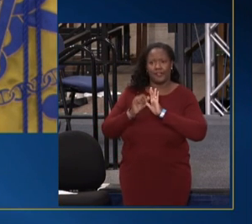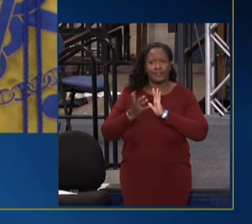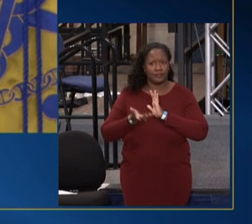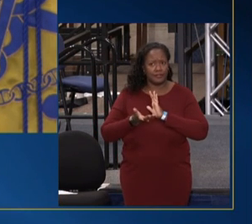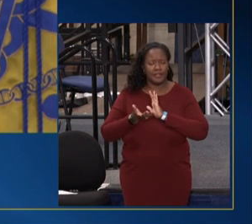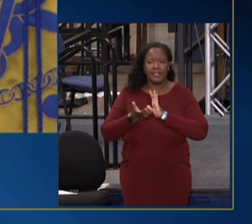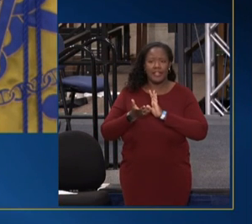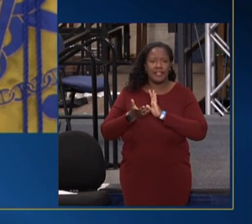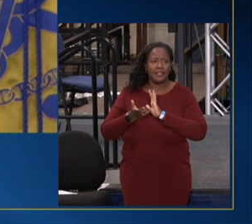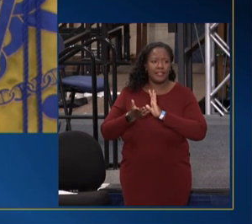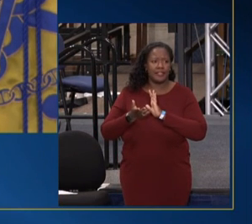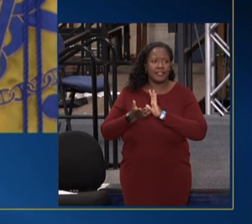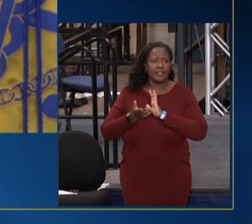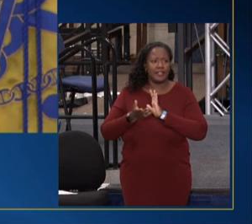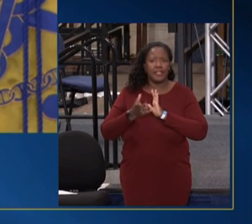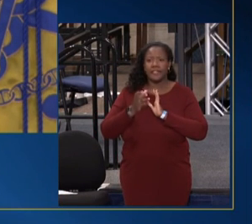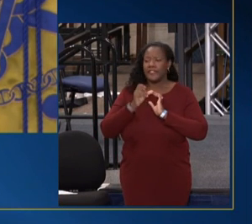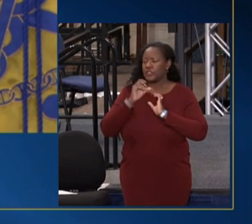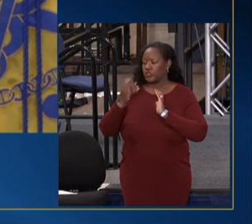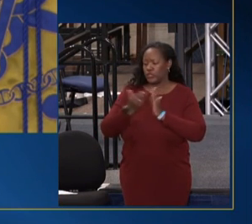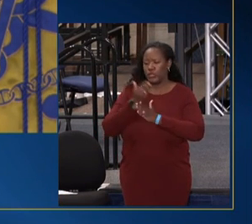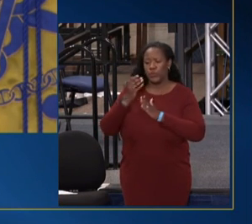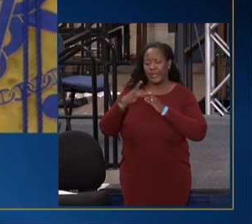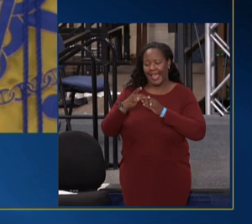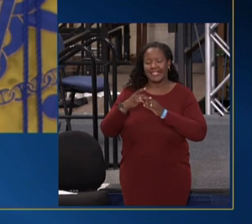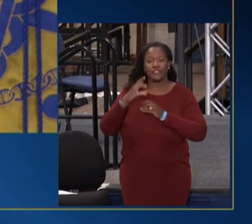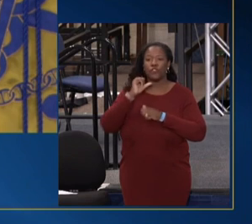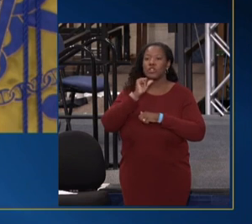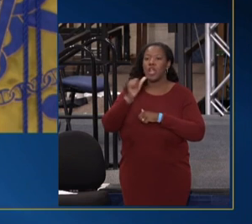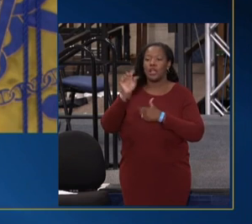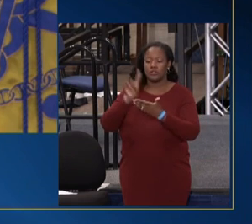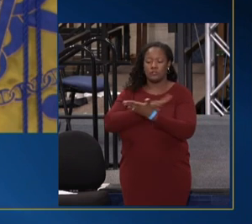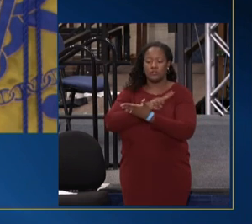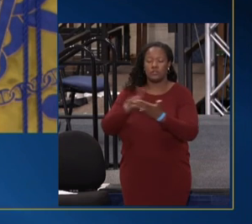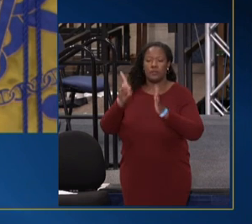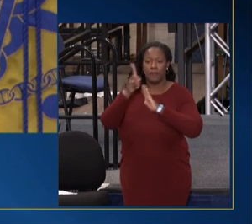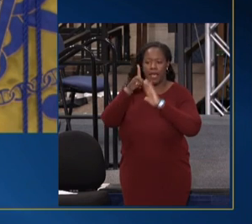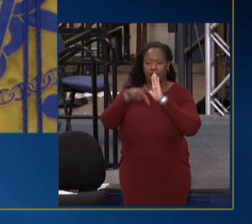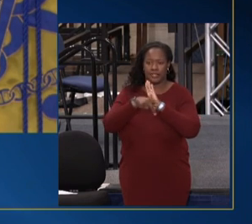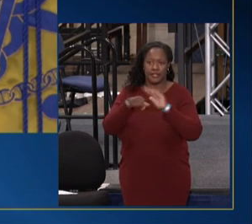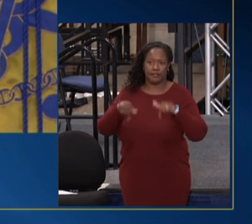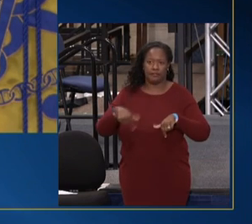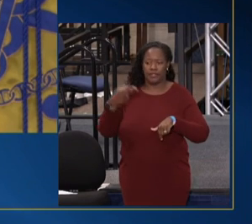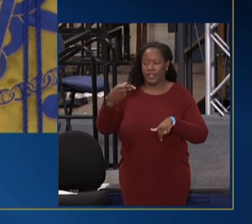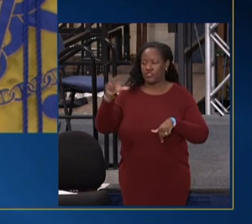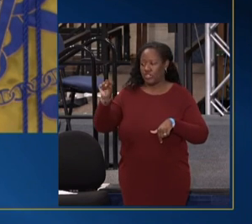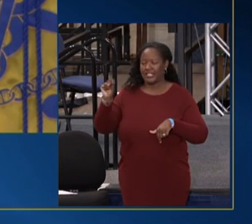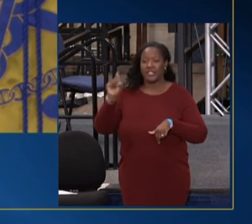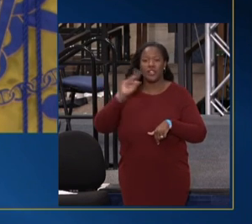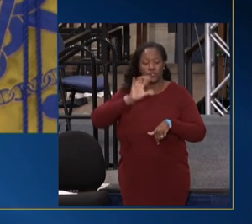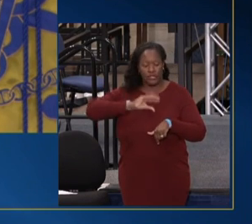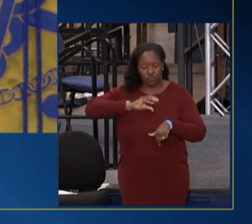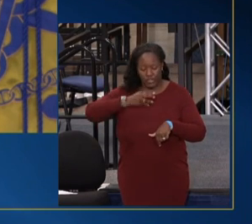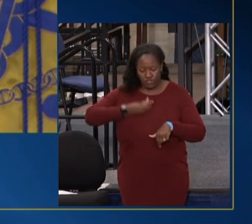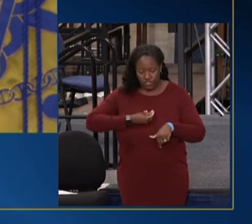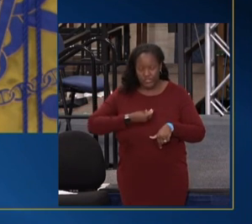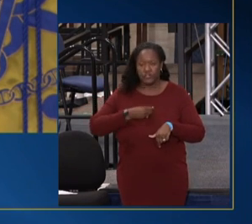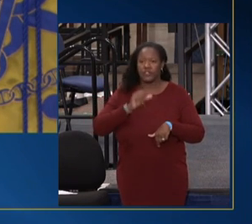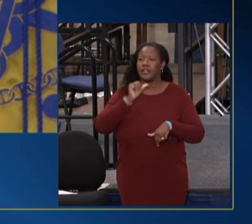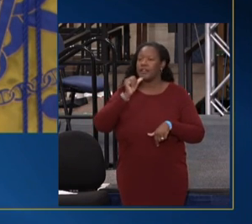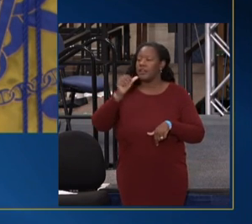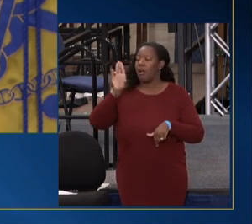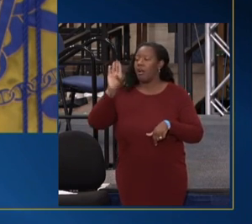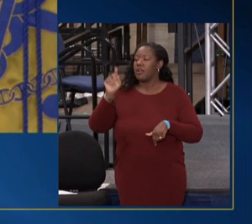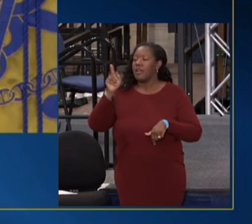which is a non-discrimination policy here at HHS that really does ensure that transgender and non-binary